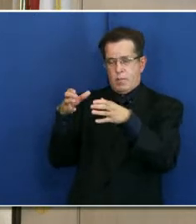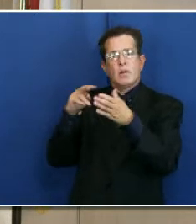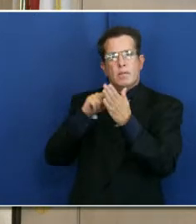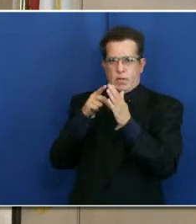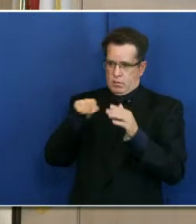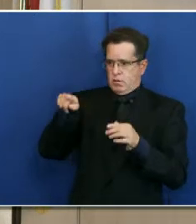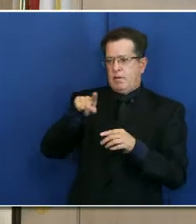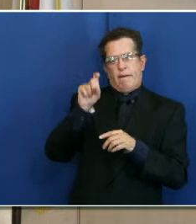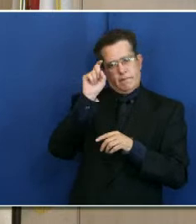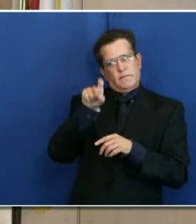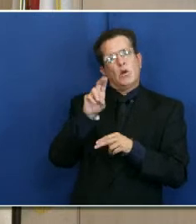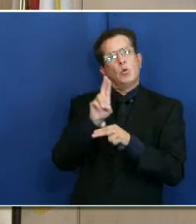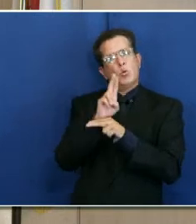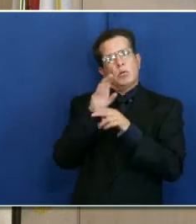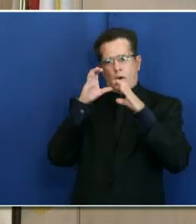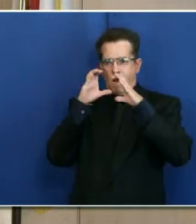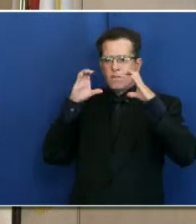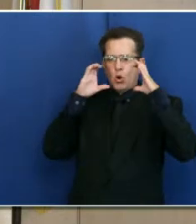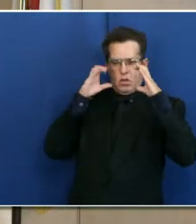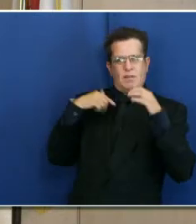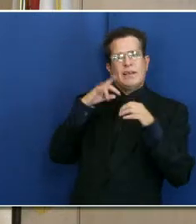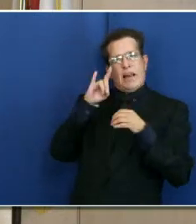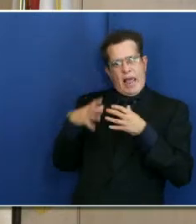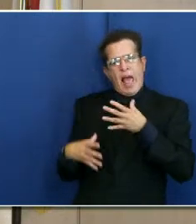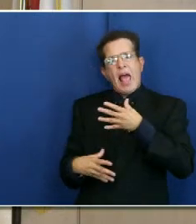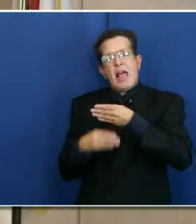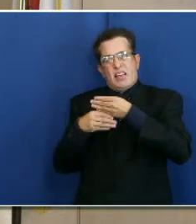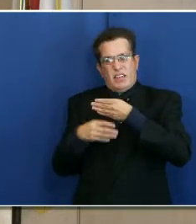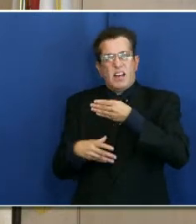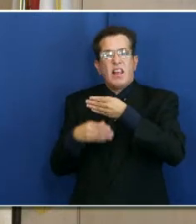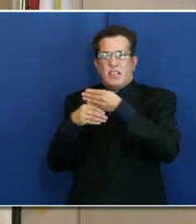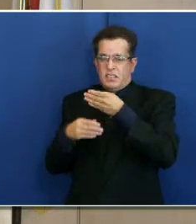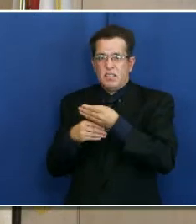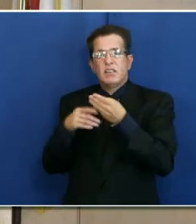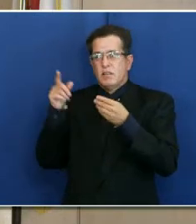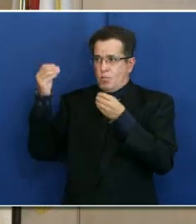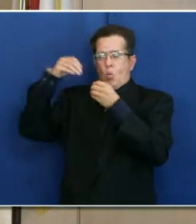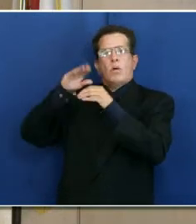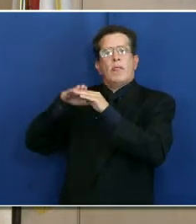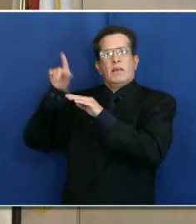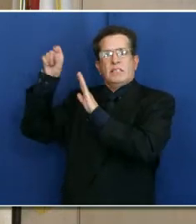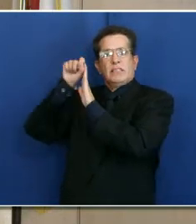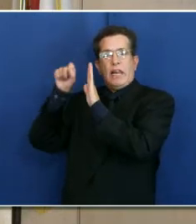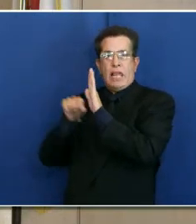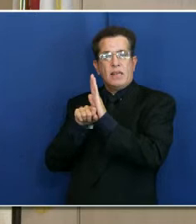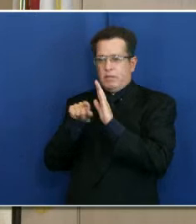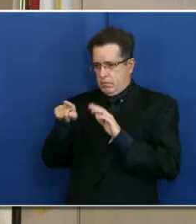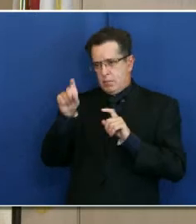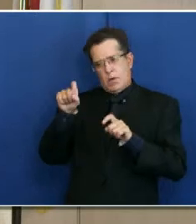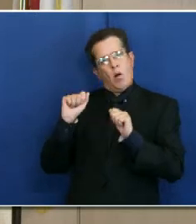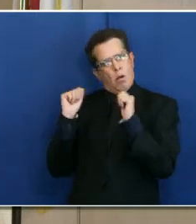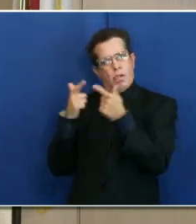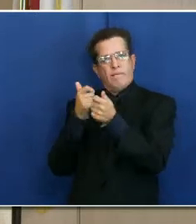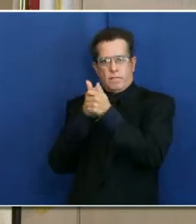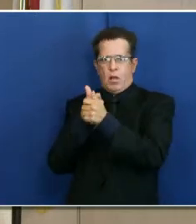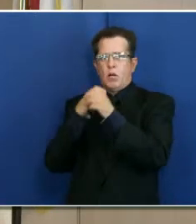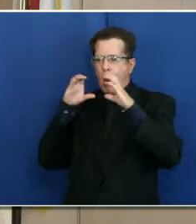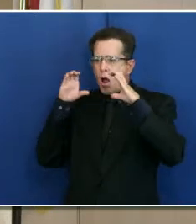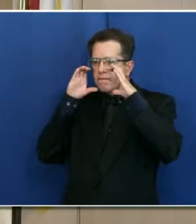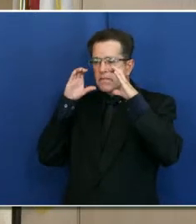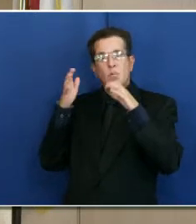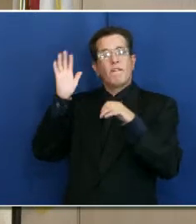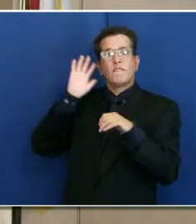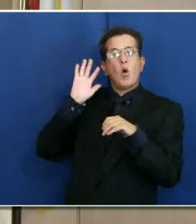their facial coverings at all times, with the exception of eating or drinking. Previously, if people were